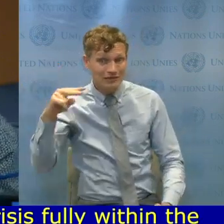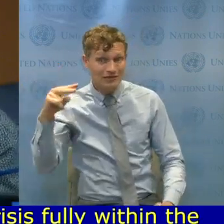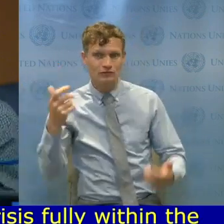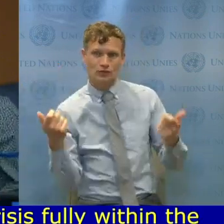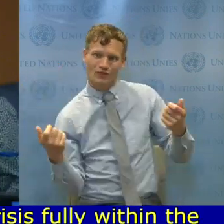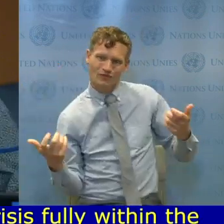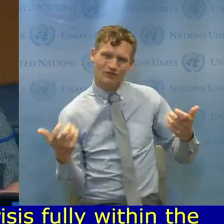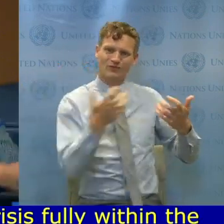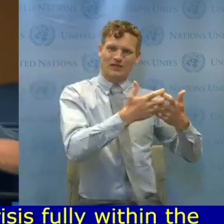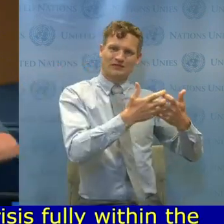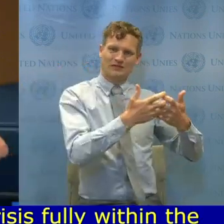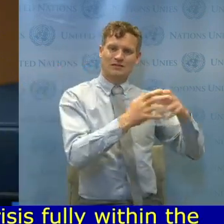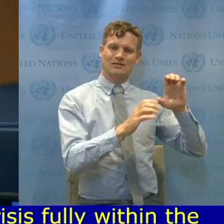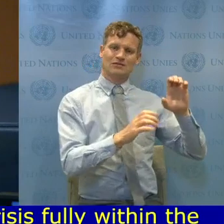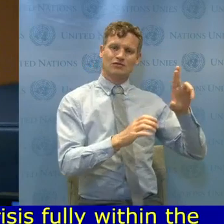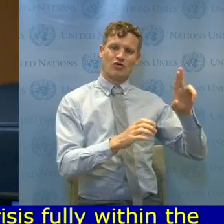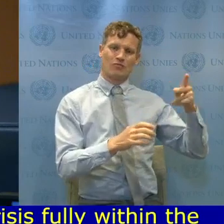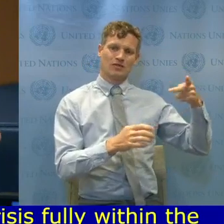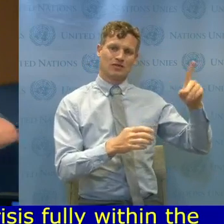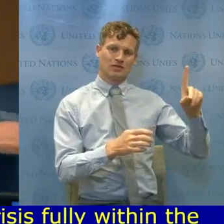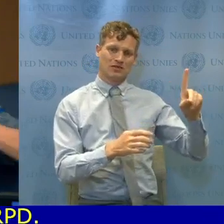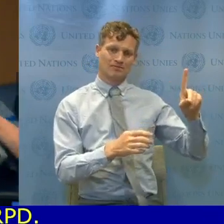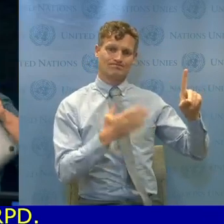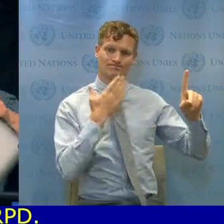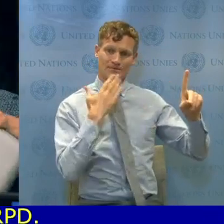Thank you very much.